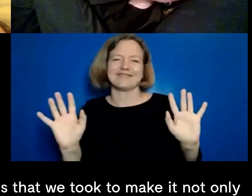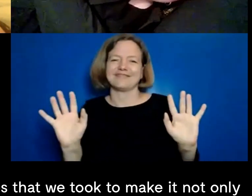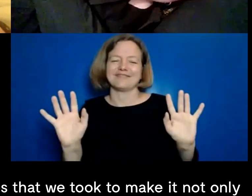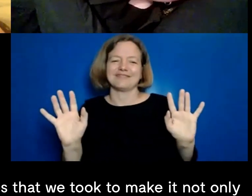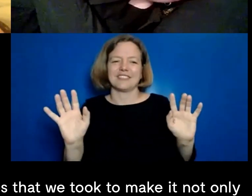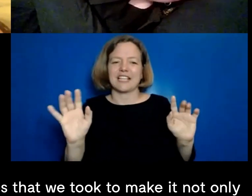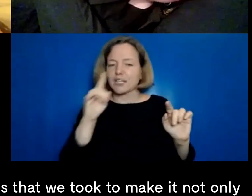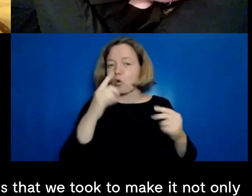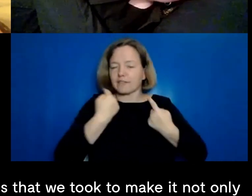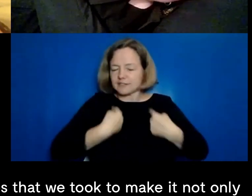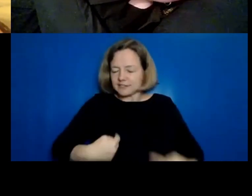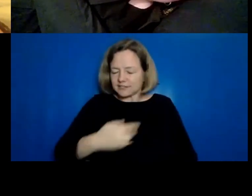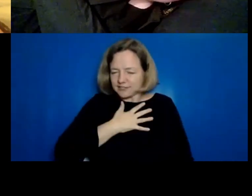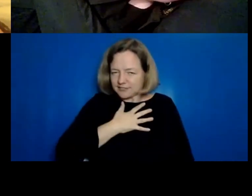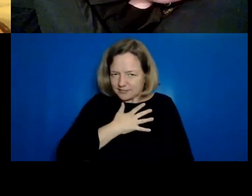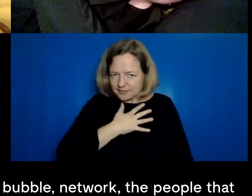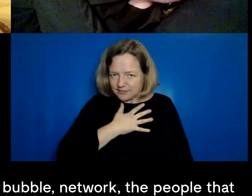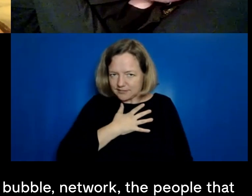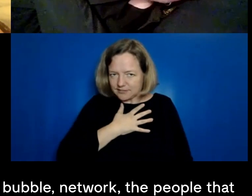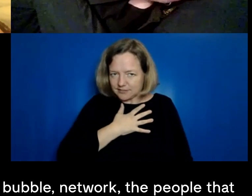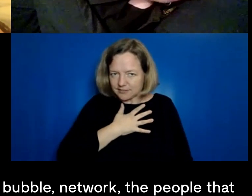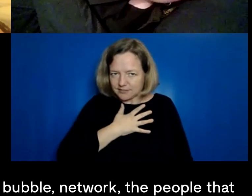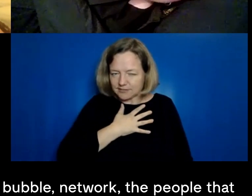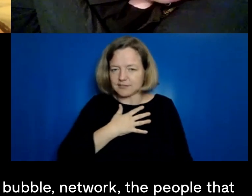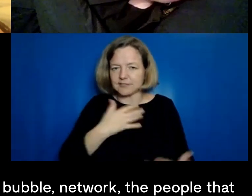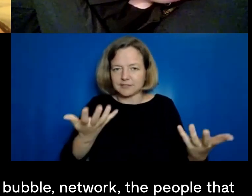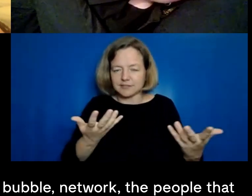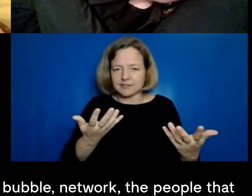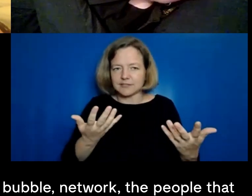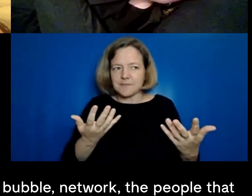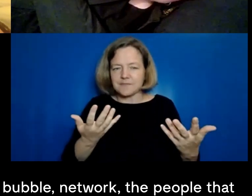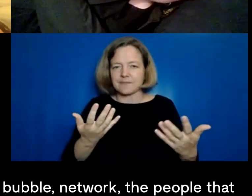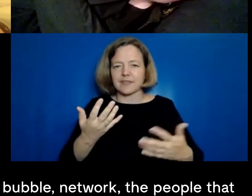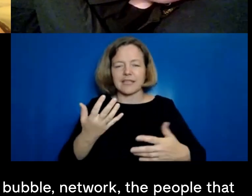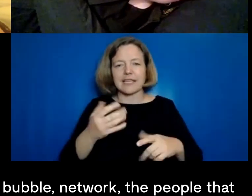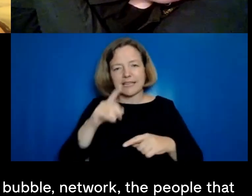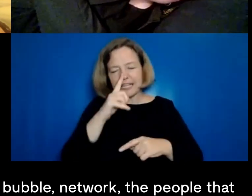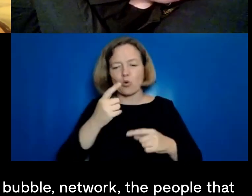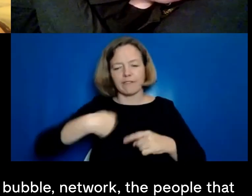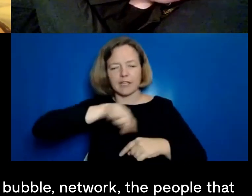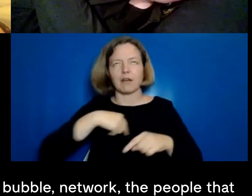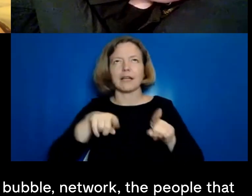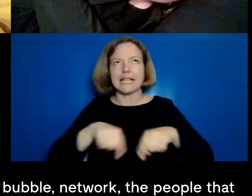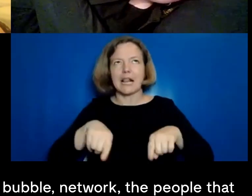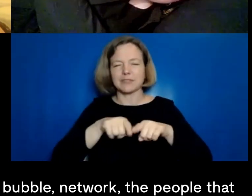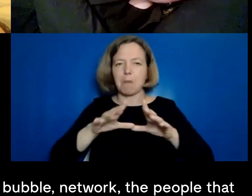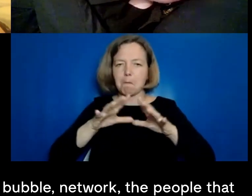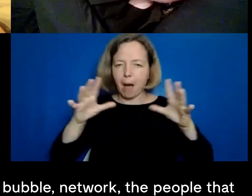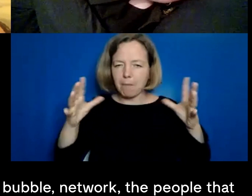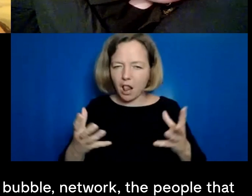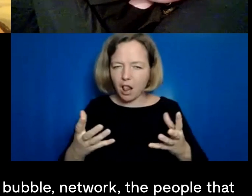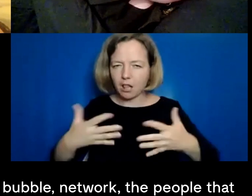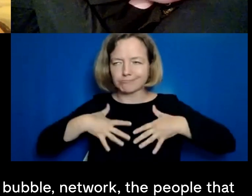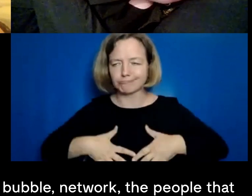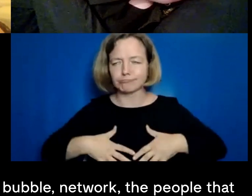only our own, however you want to call it, bubble network, the people that are